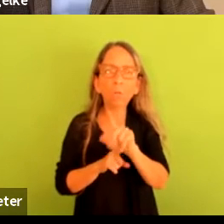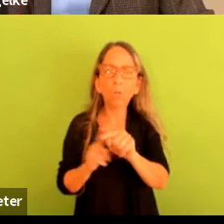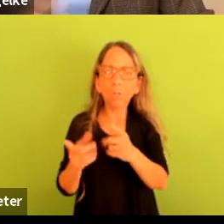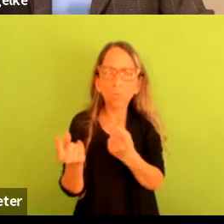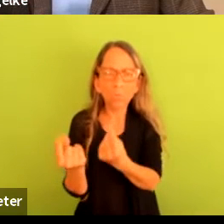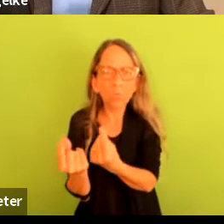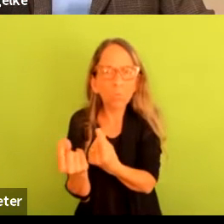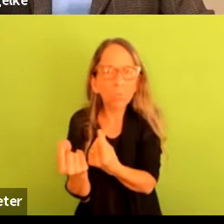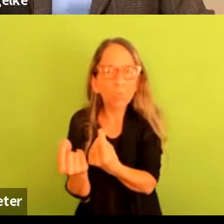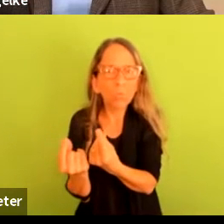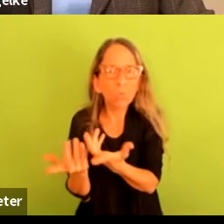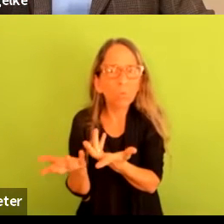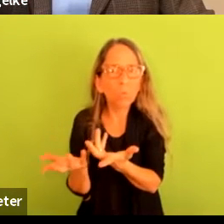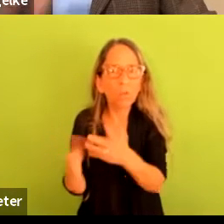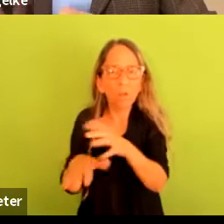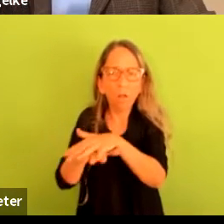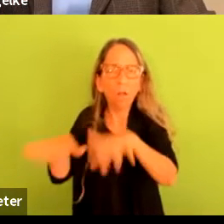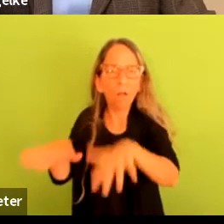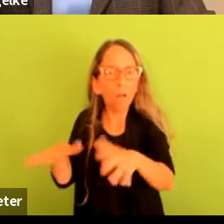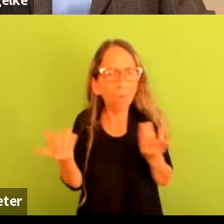concern, coming back to this question,